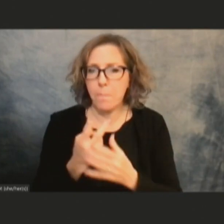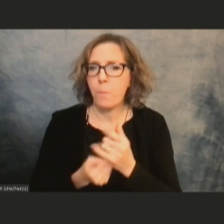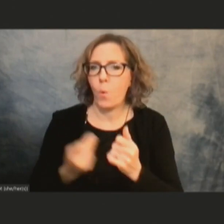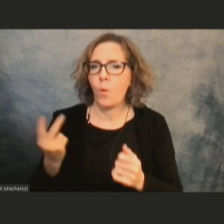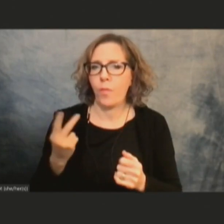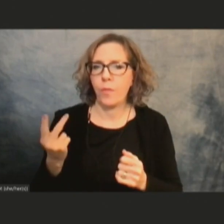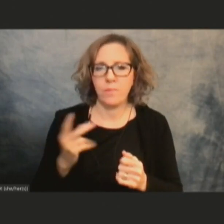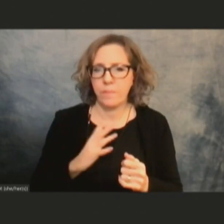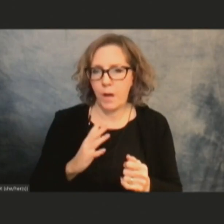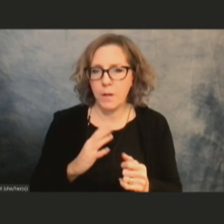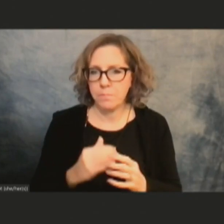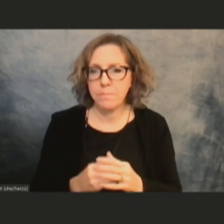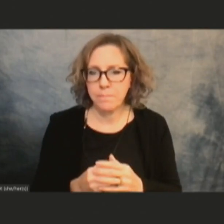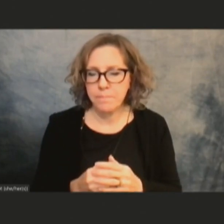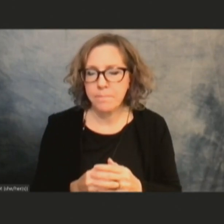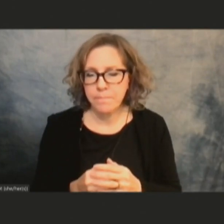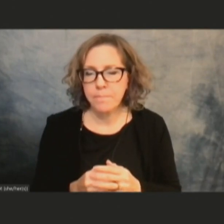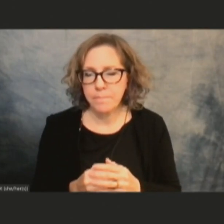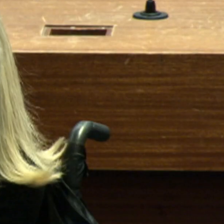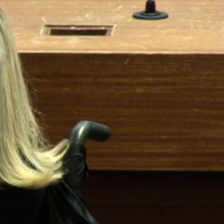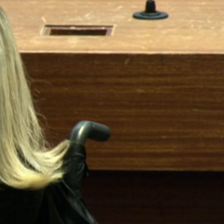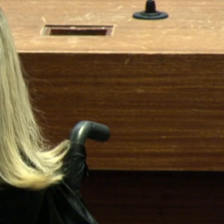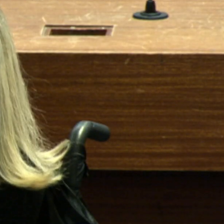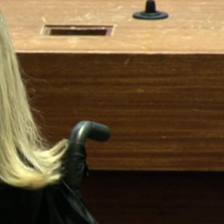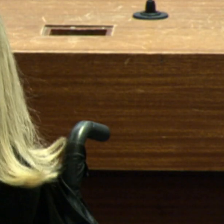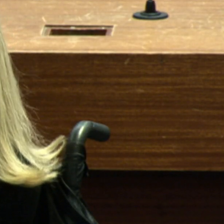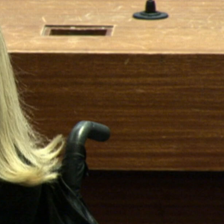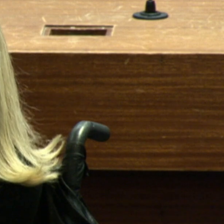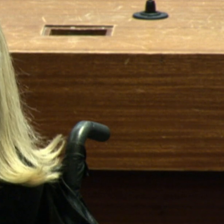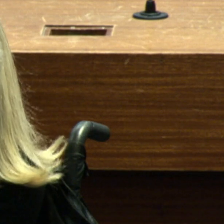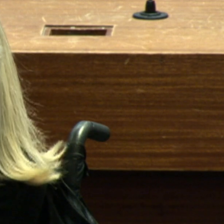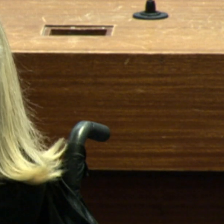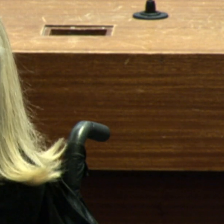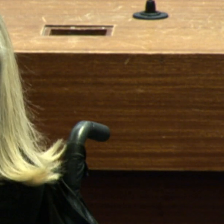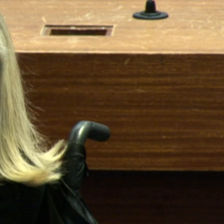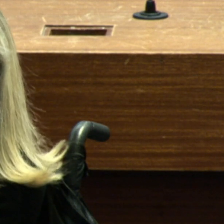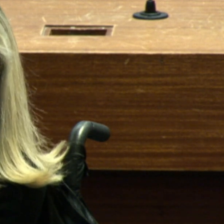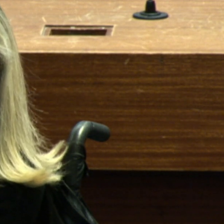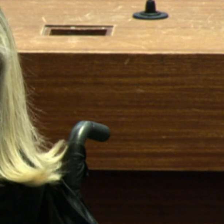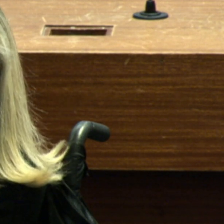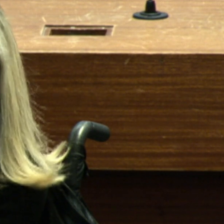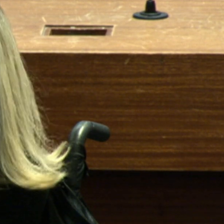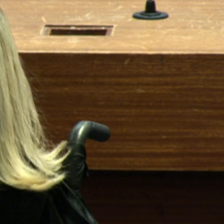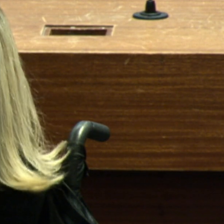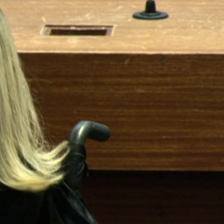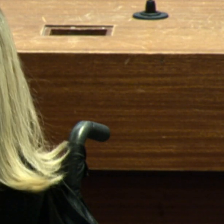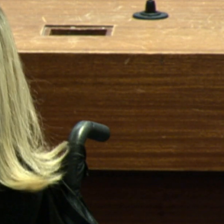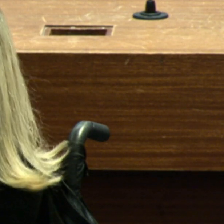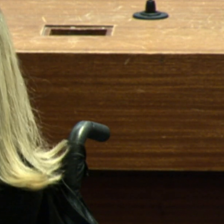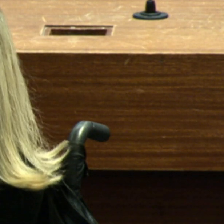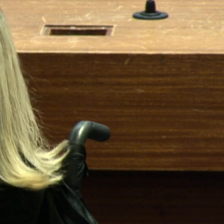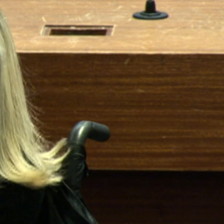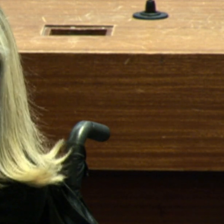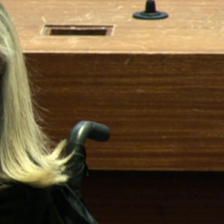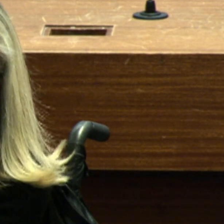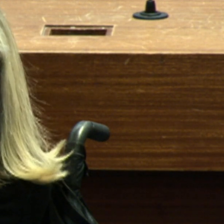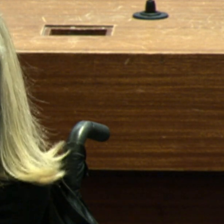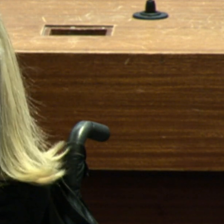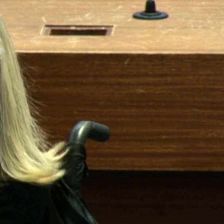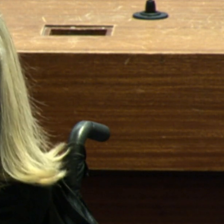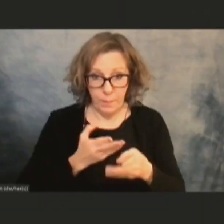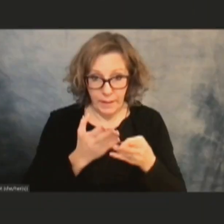fine. And also for board members who are currently in positions, if you'd like to be renominated, please let me know that as